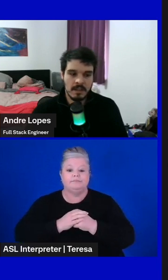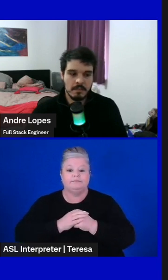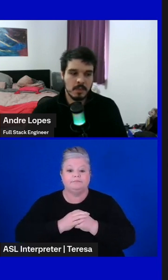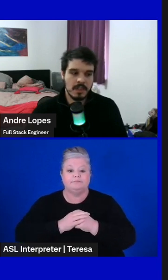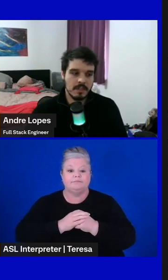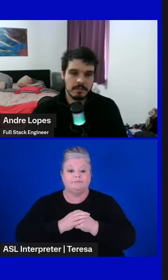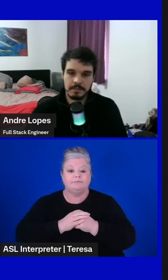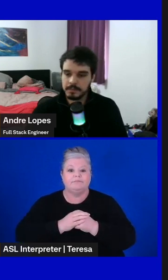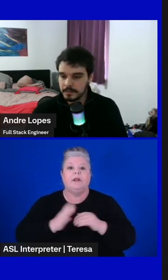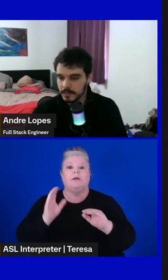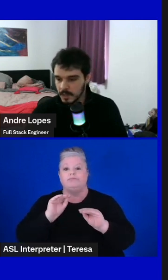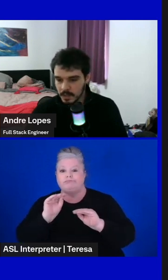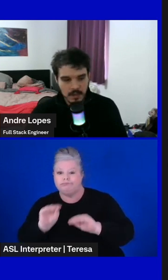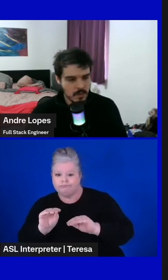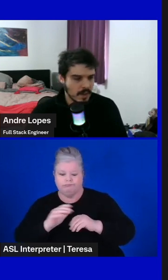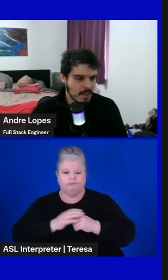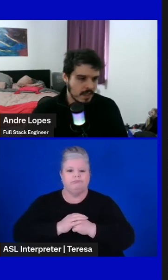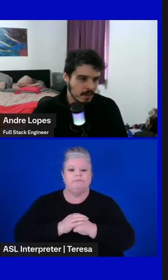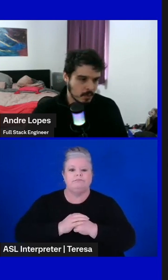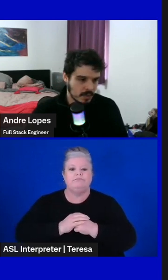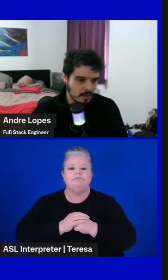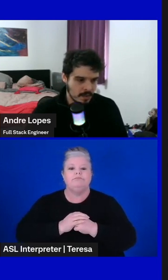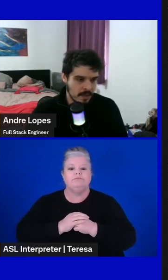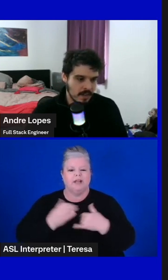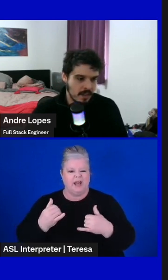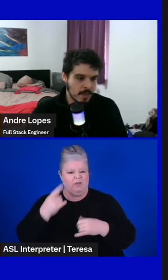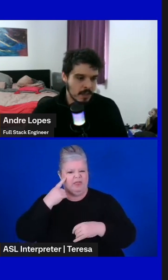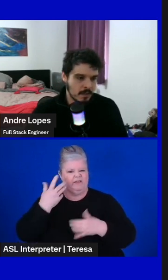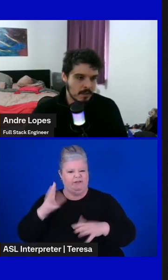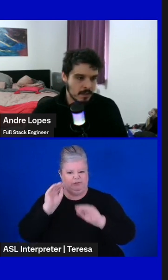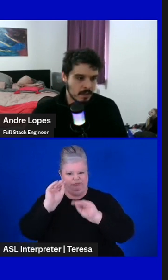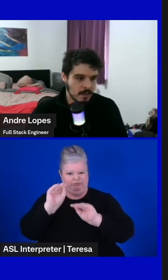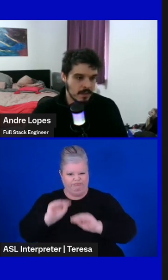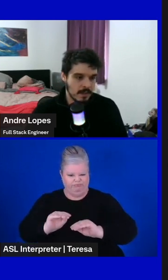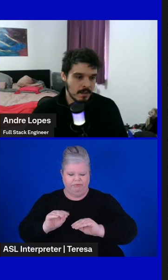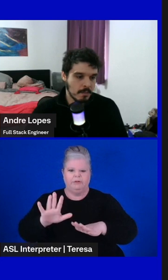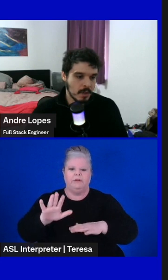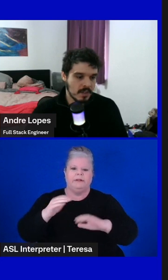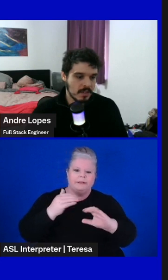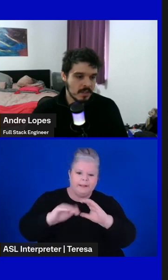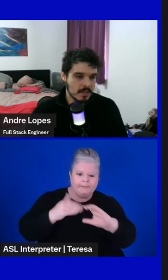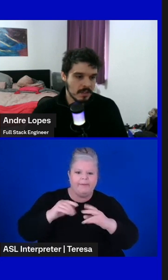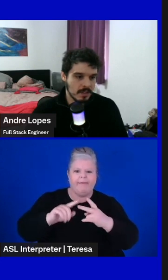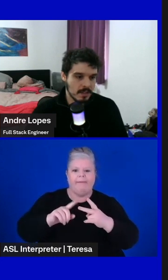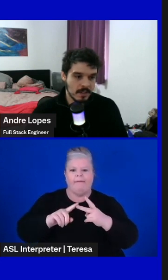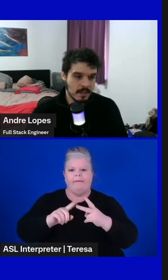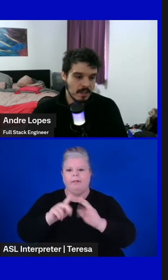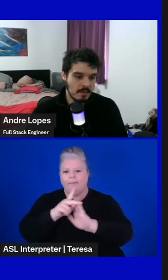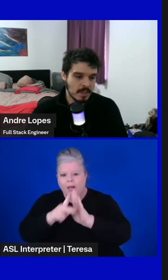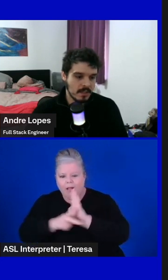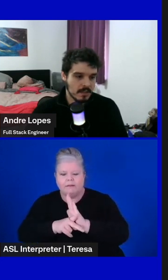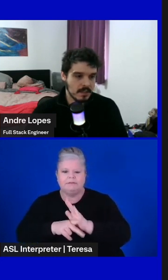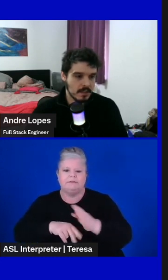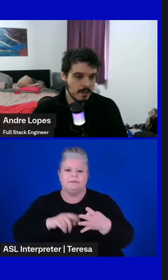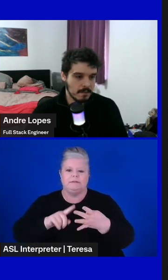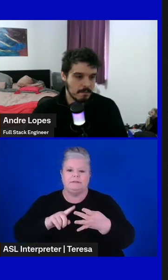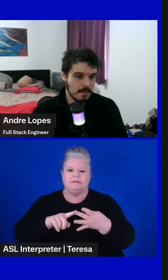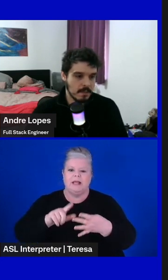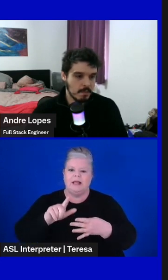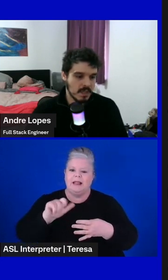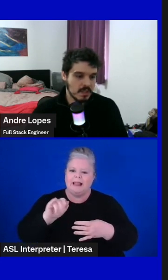and then put it here. So I think I put everything: email, policies,